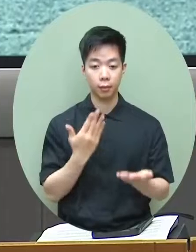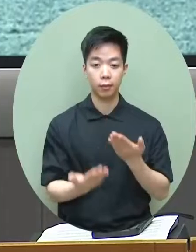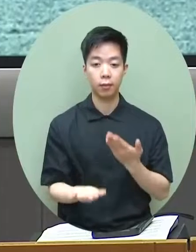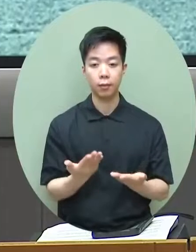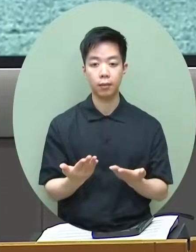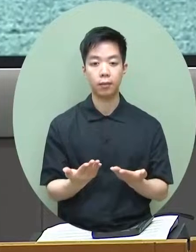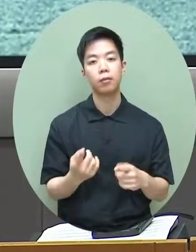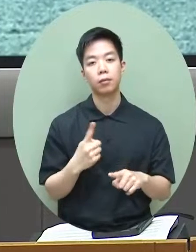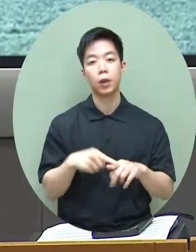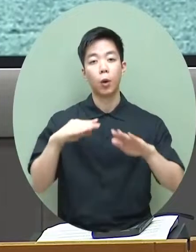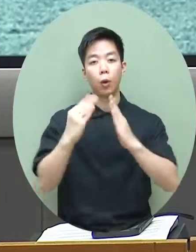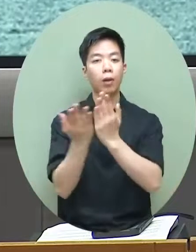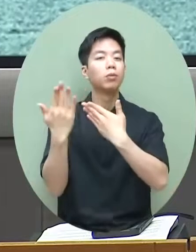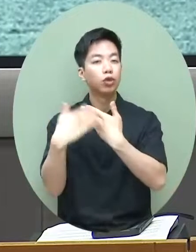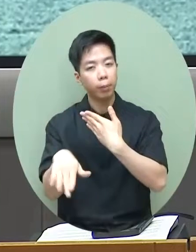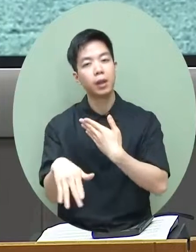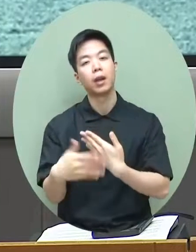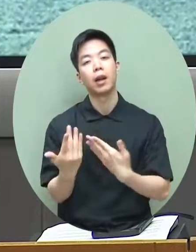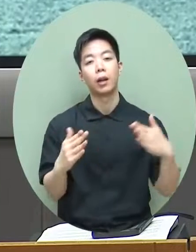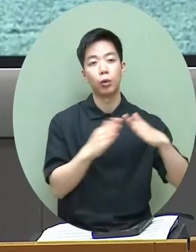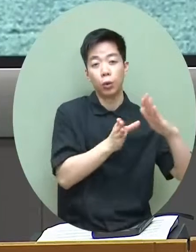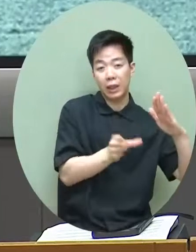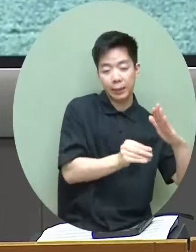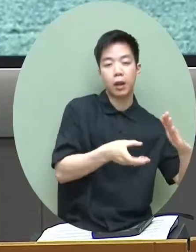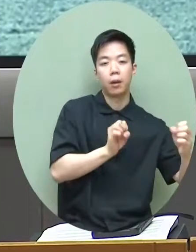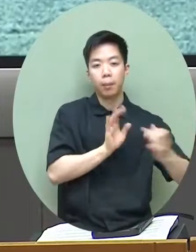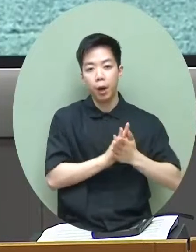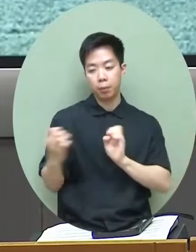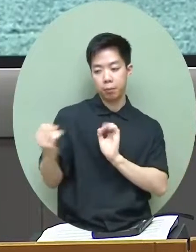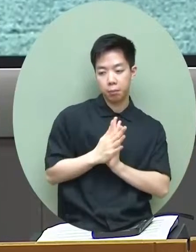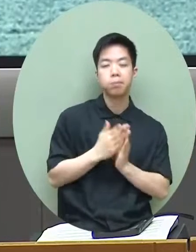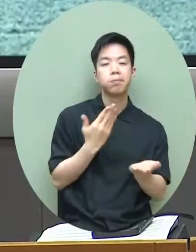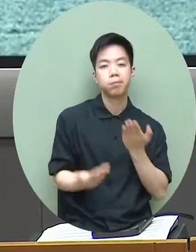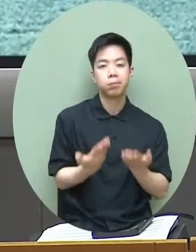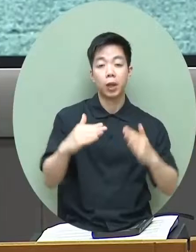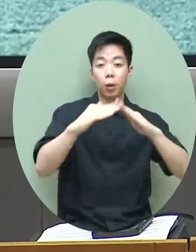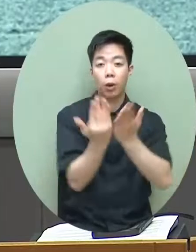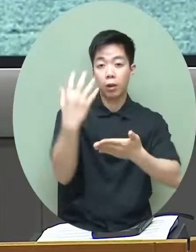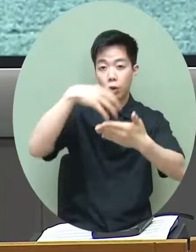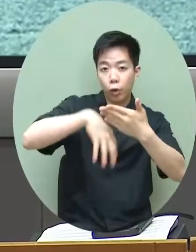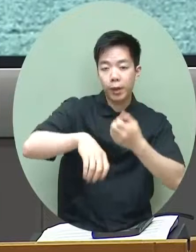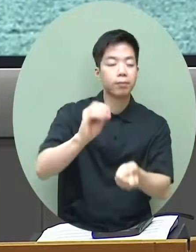been contracted the virus from their family members or in the community. As long as